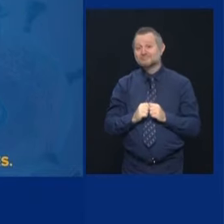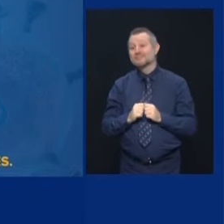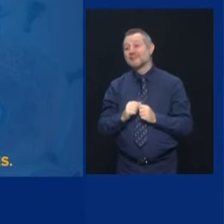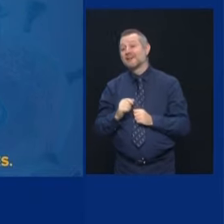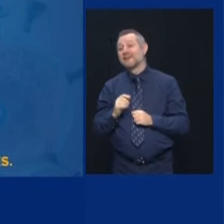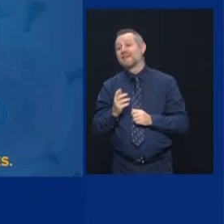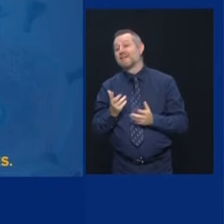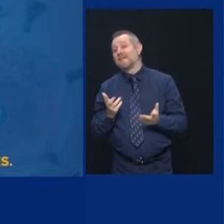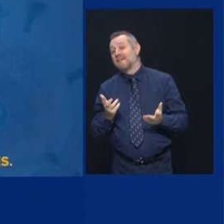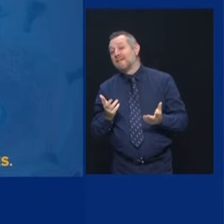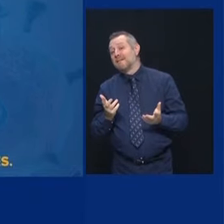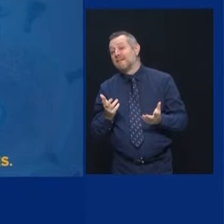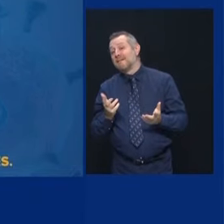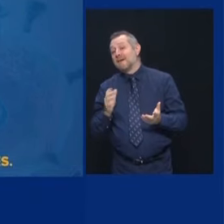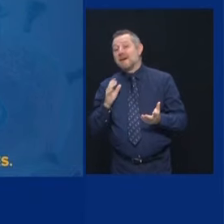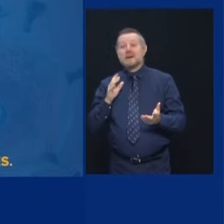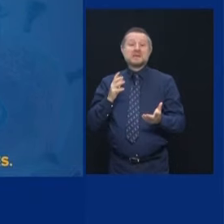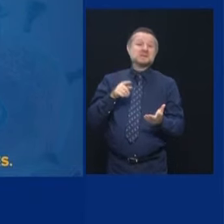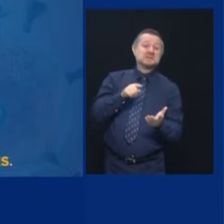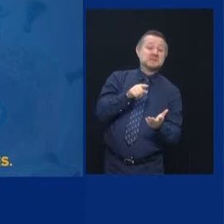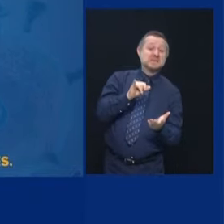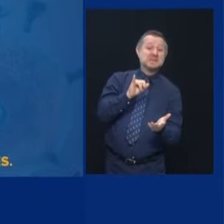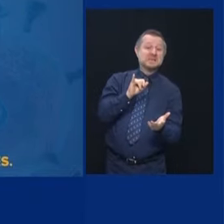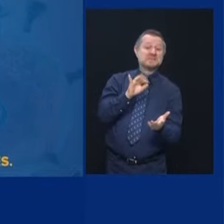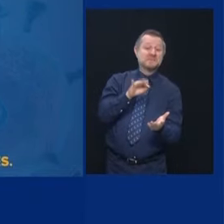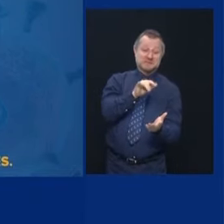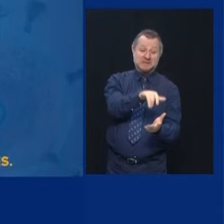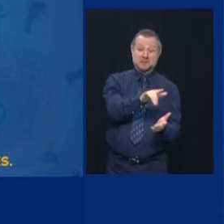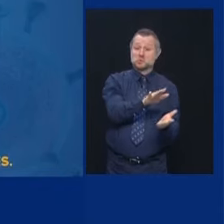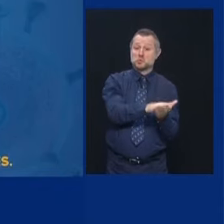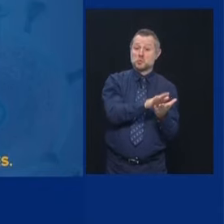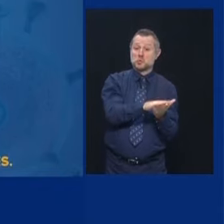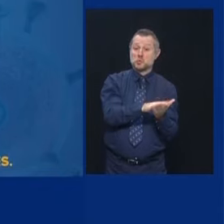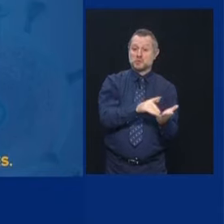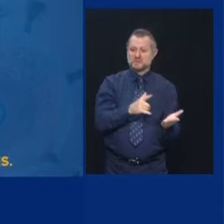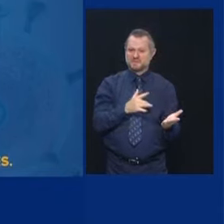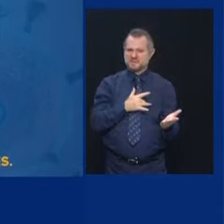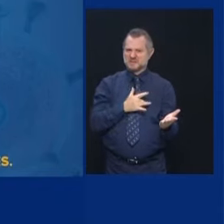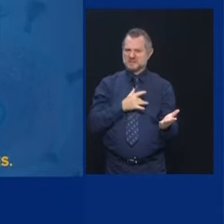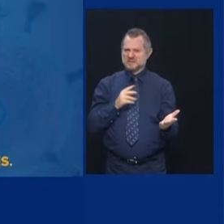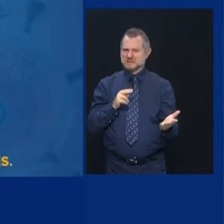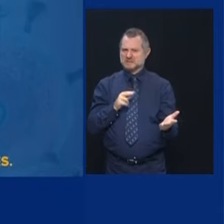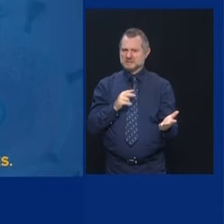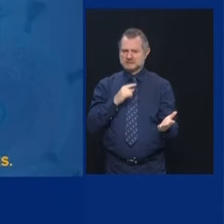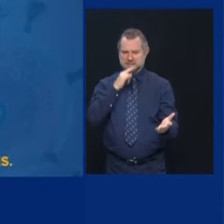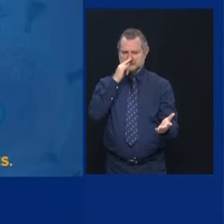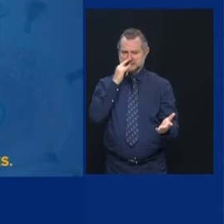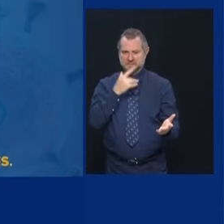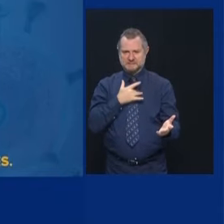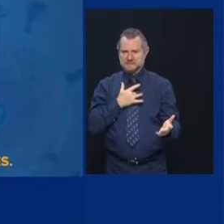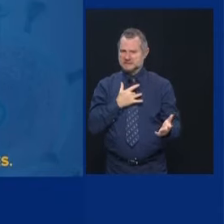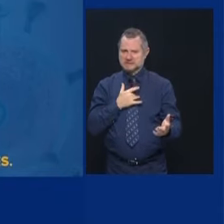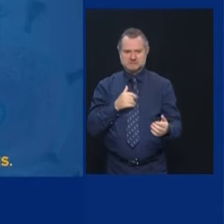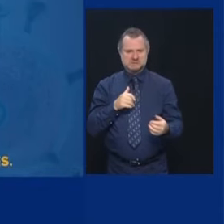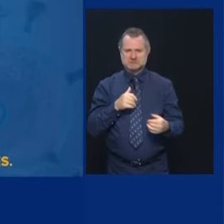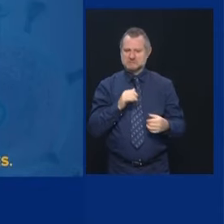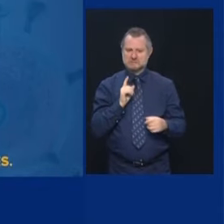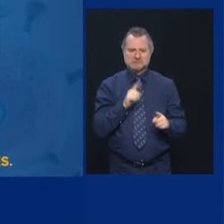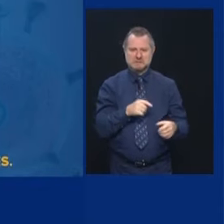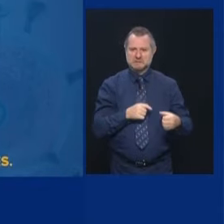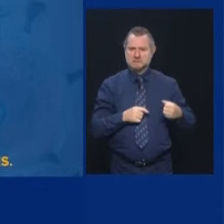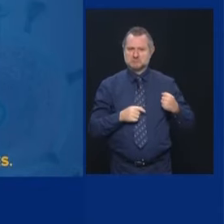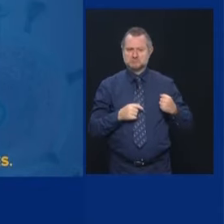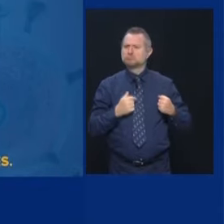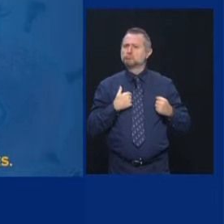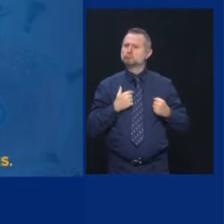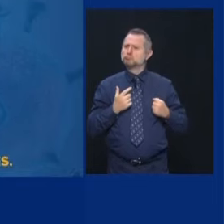I will not allow your child to be sent to any school that I would not send my child, period. And you have